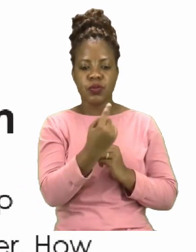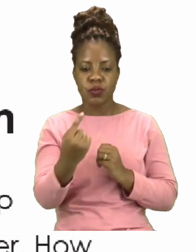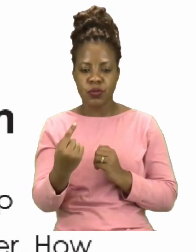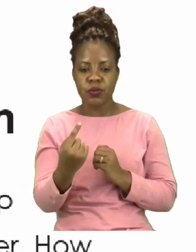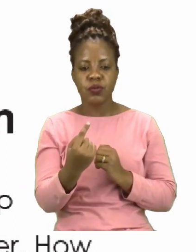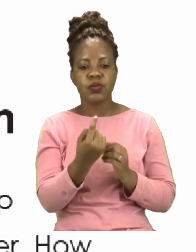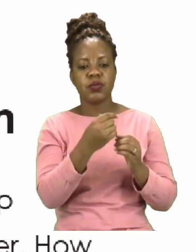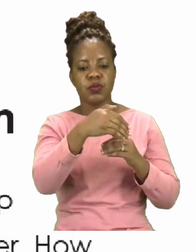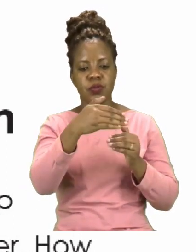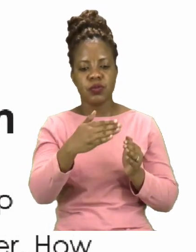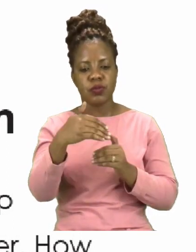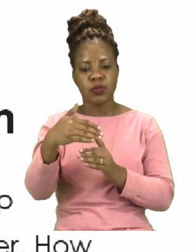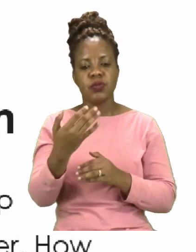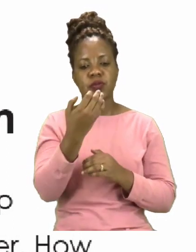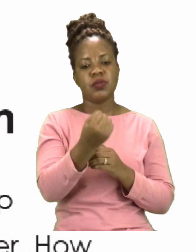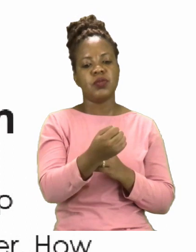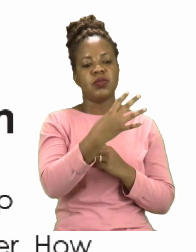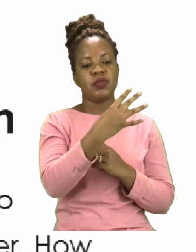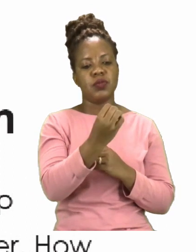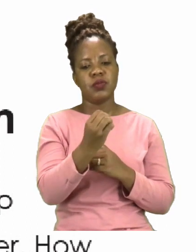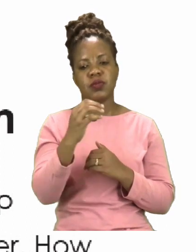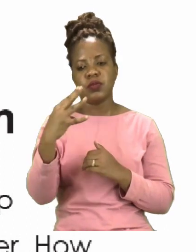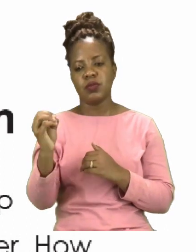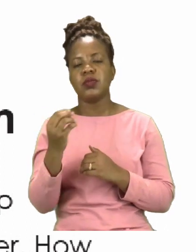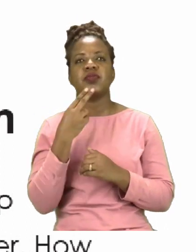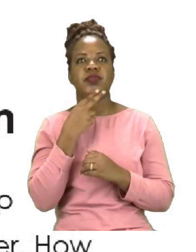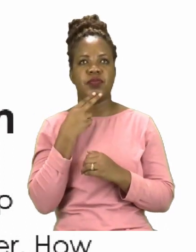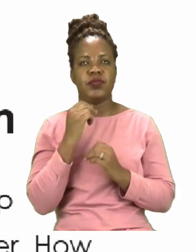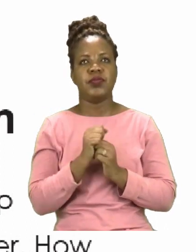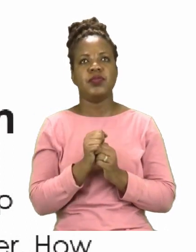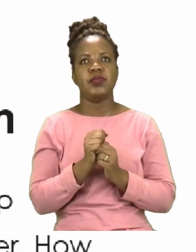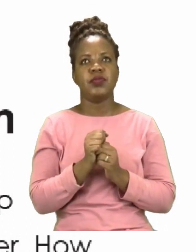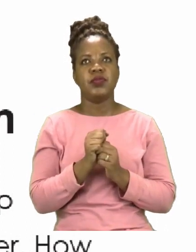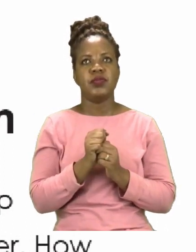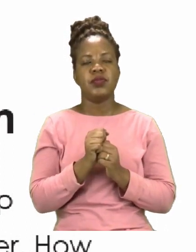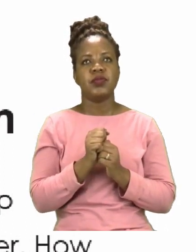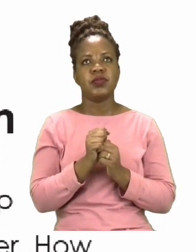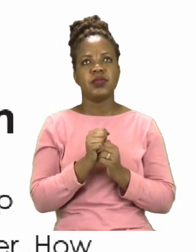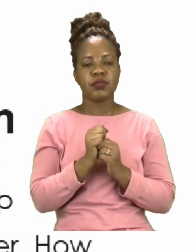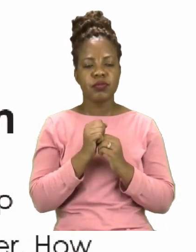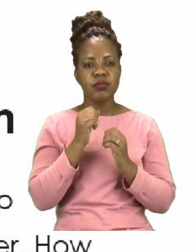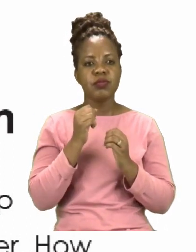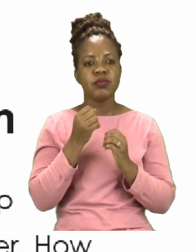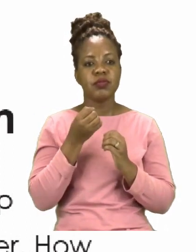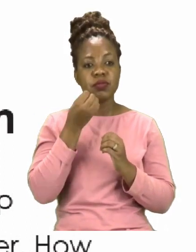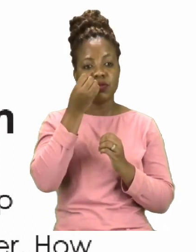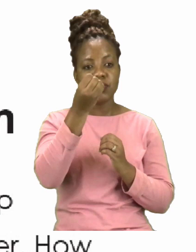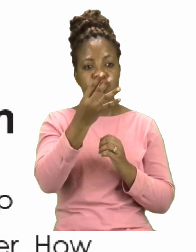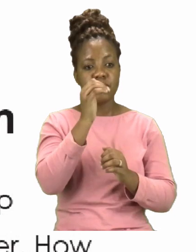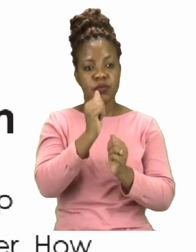each box. He gave 6 pencils to his